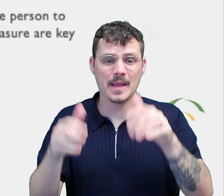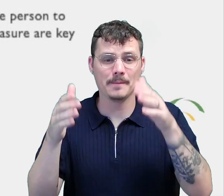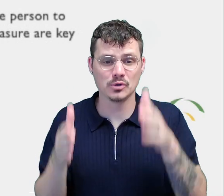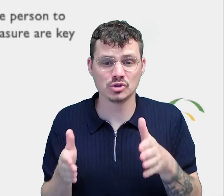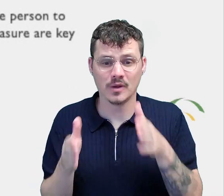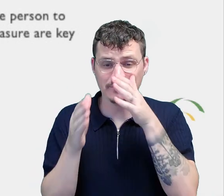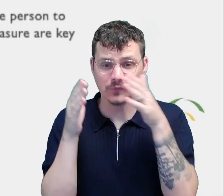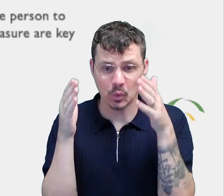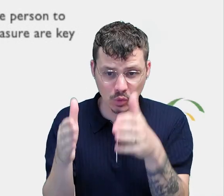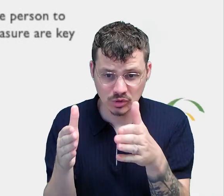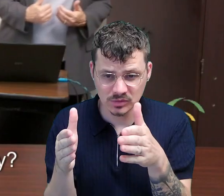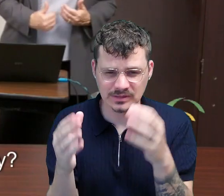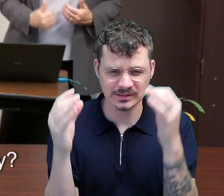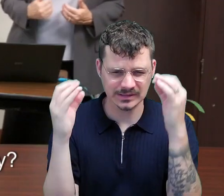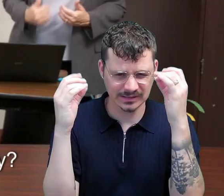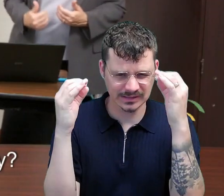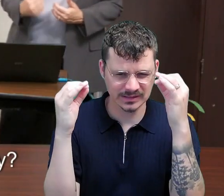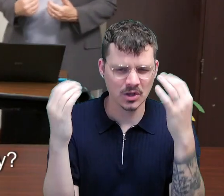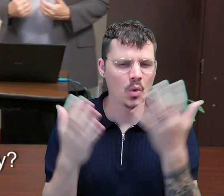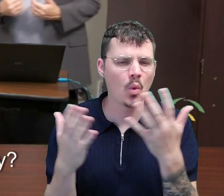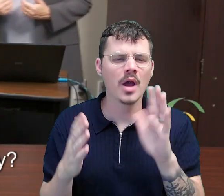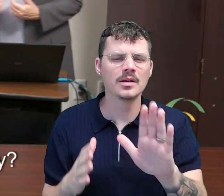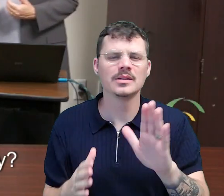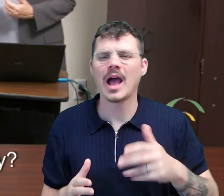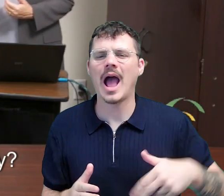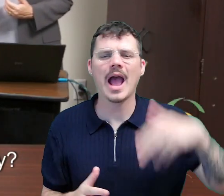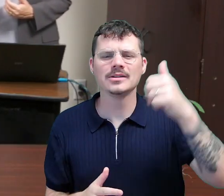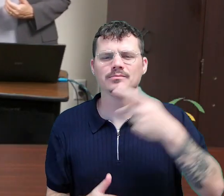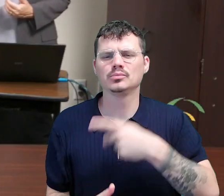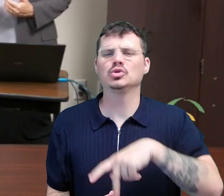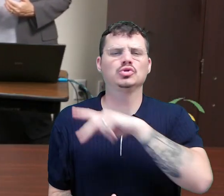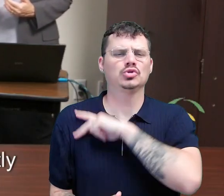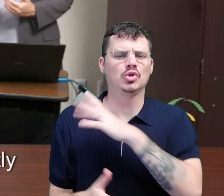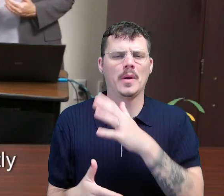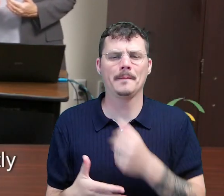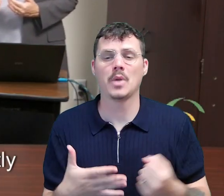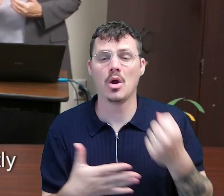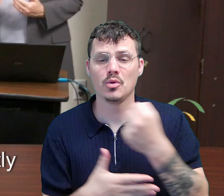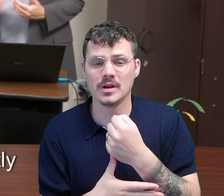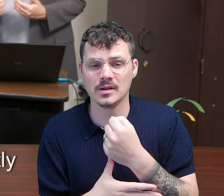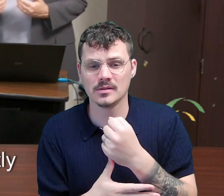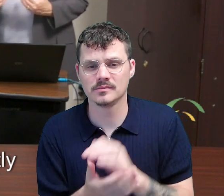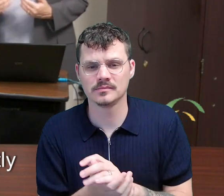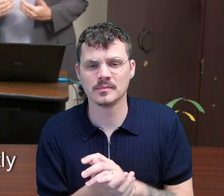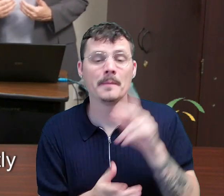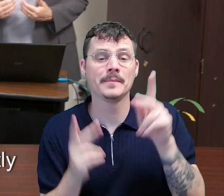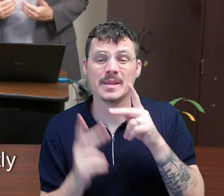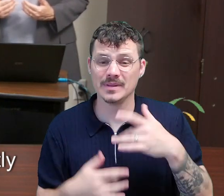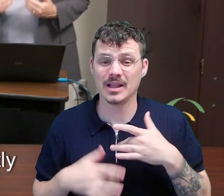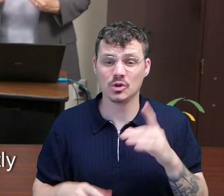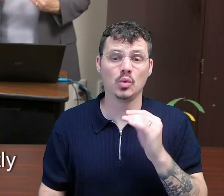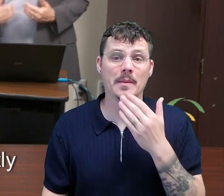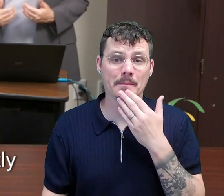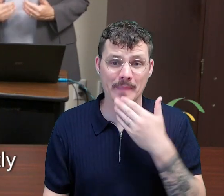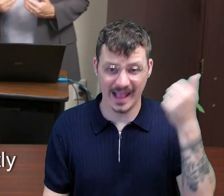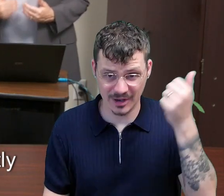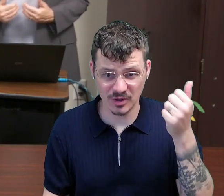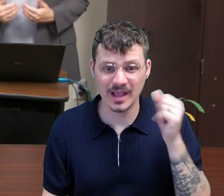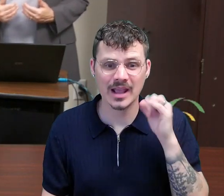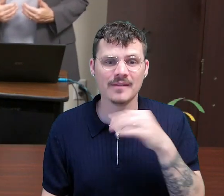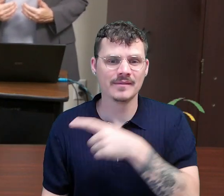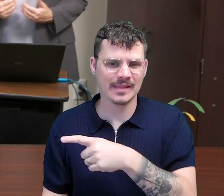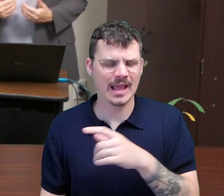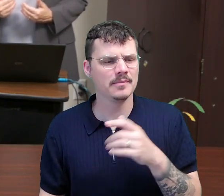focus and concentrate? What is the highest personal priority? And people do better if they